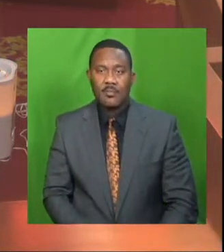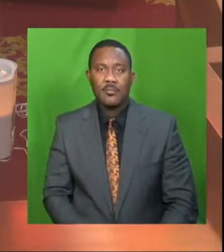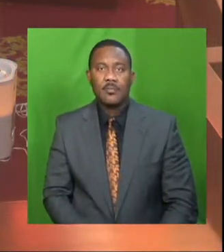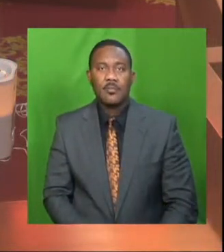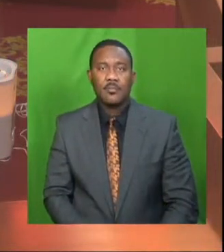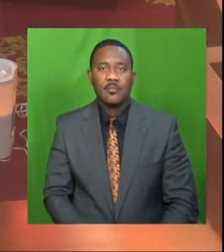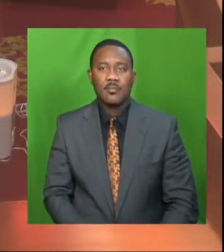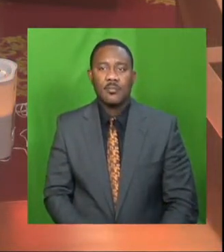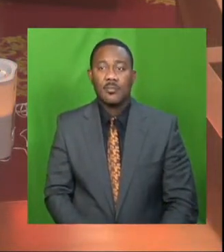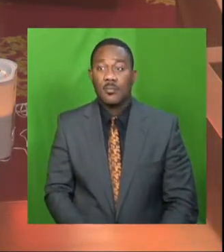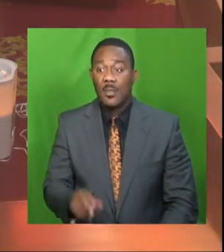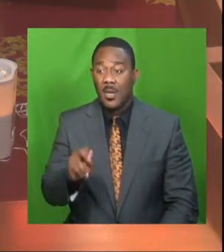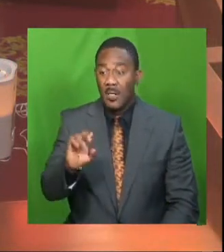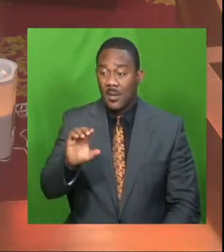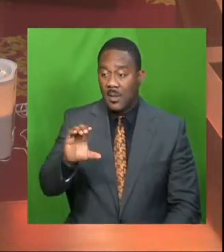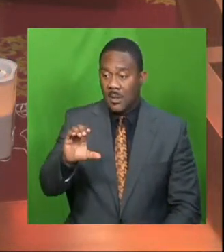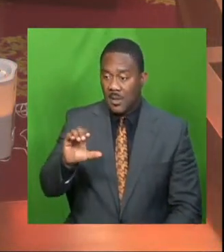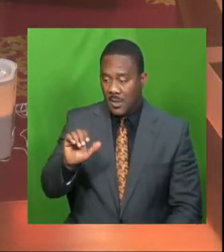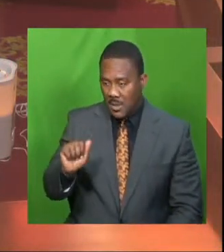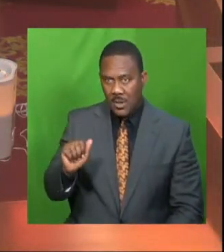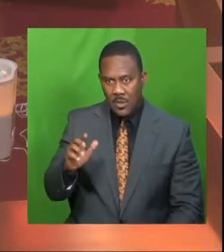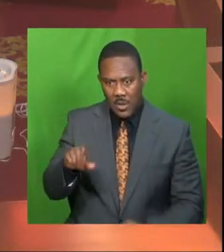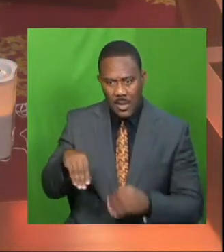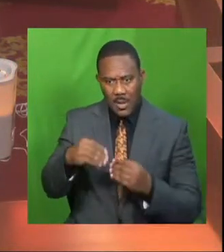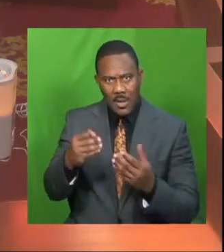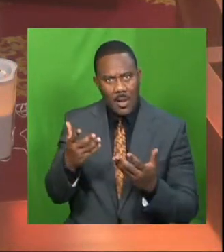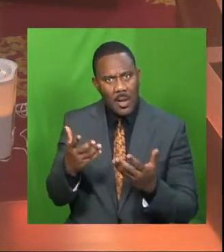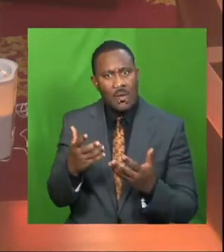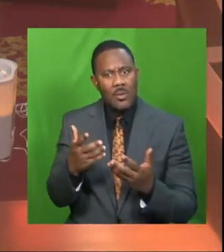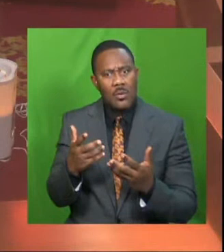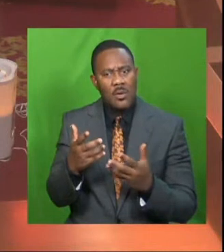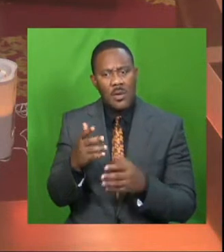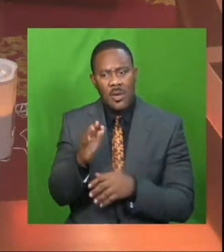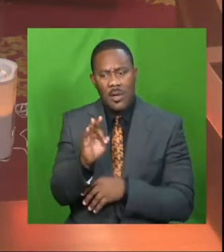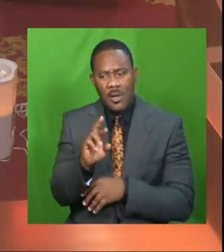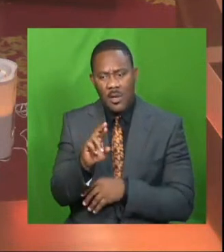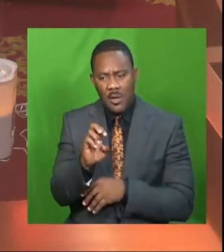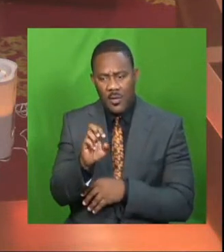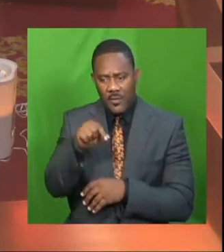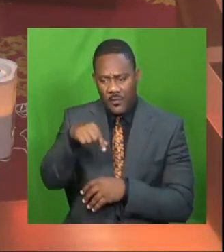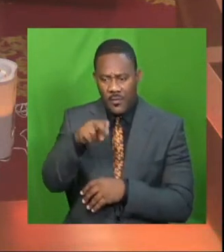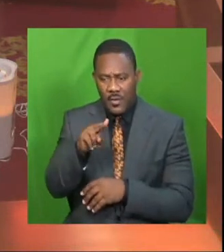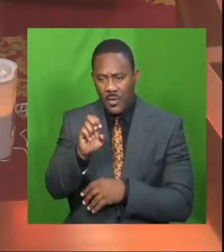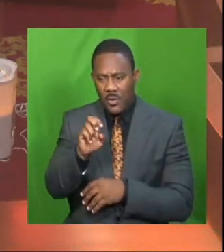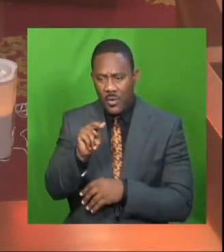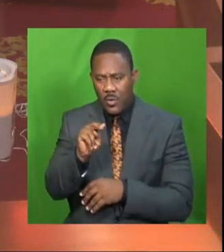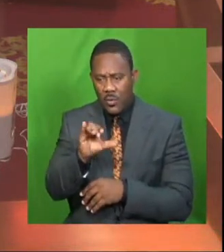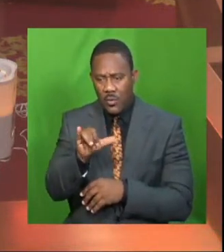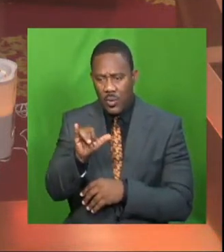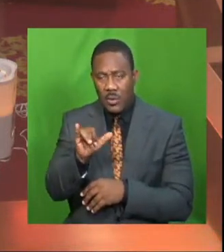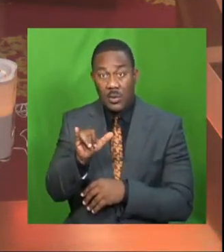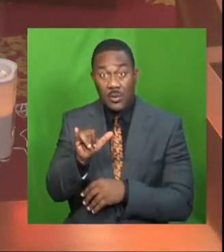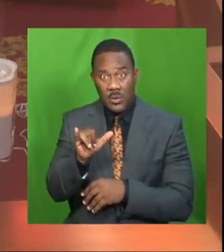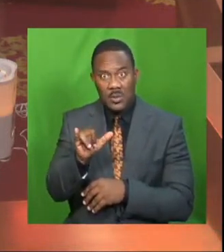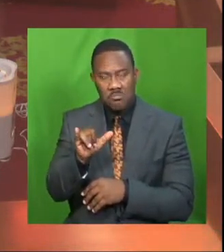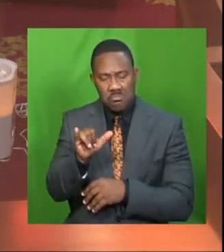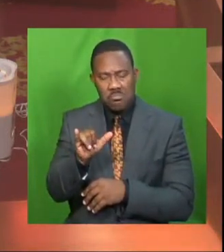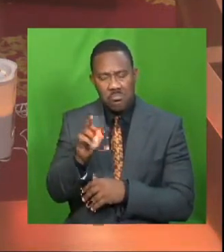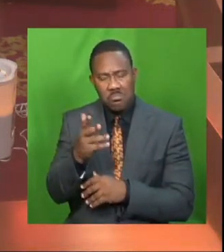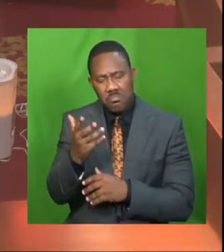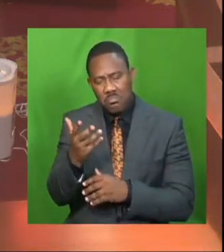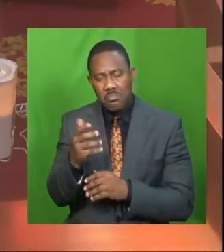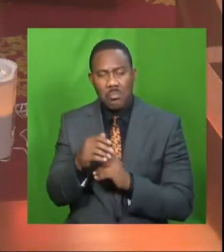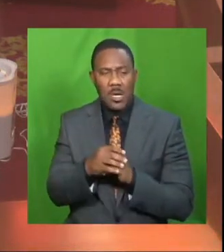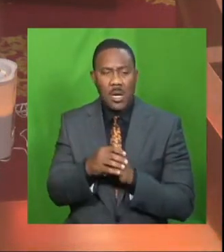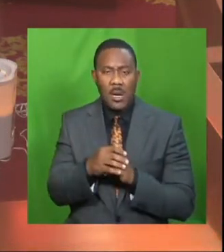the NCA will give frequency authorization, but the NCA has limited power to determine whether or not content is ethical. And the law must